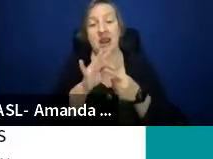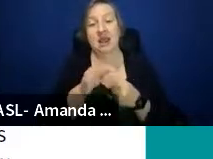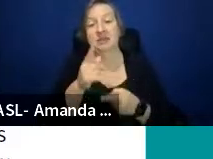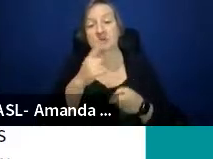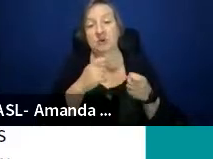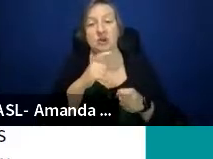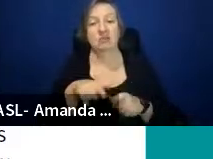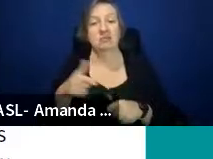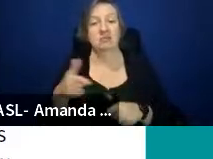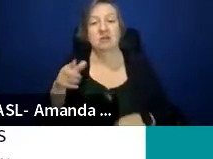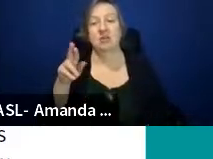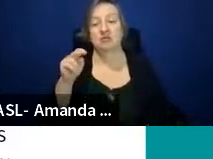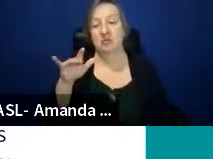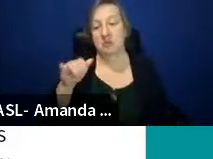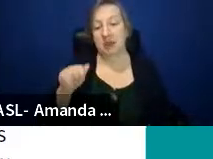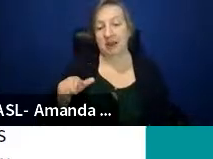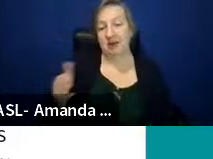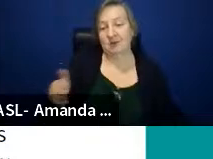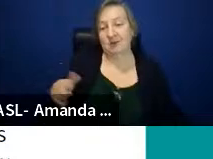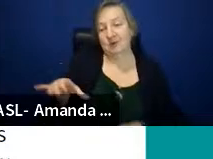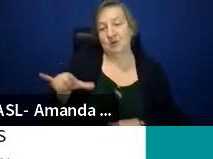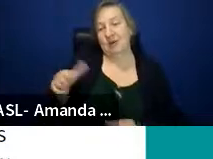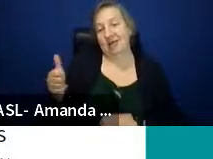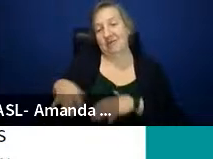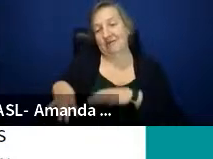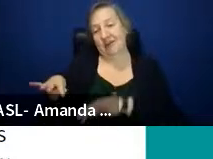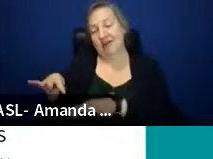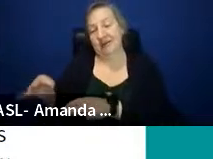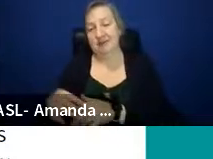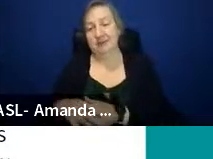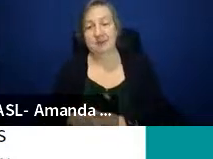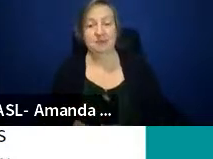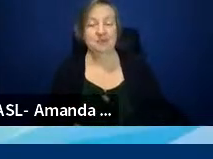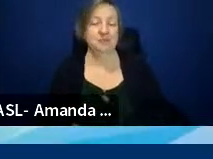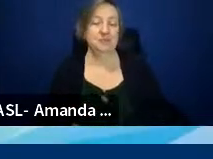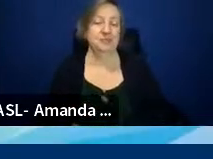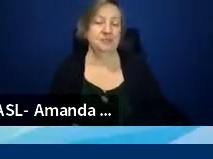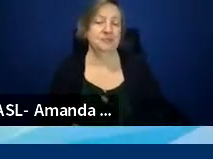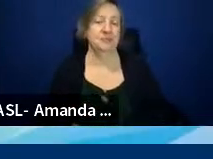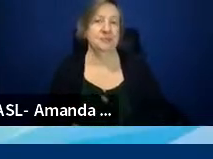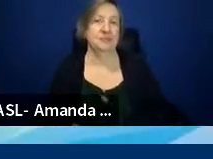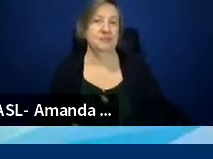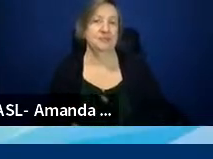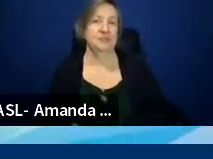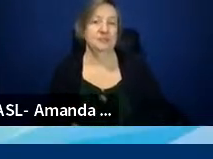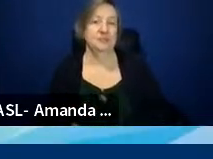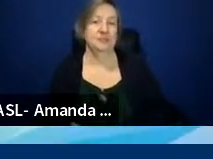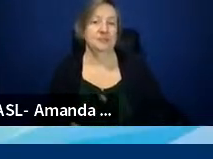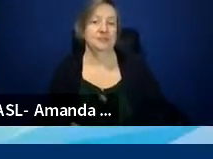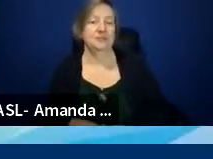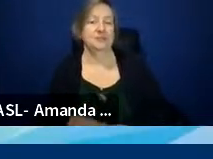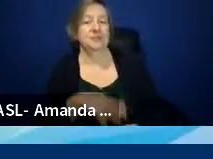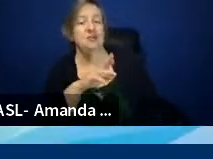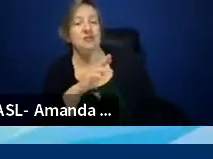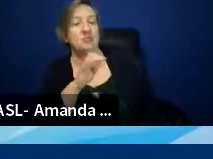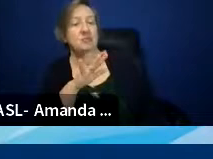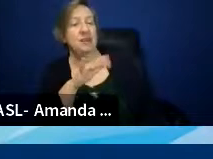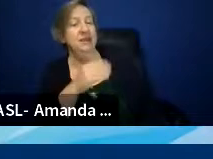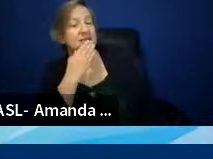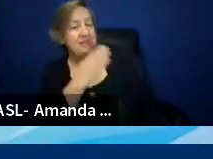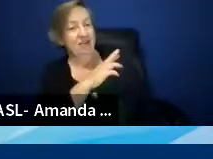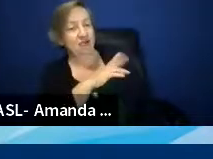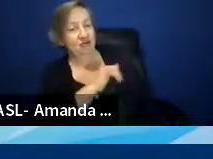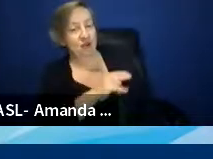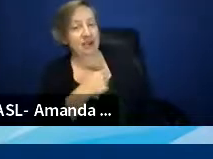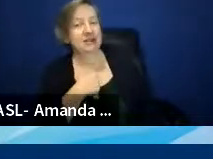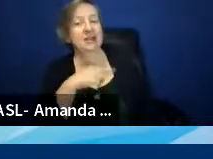who will continue along on other findings. Thanks, Ryan. Hi, everyone. My